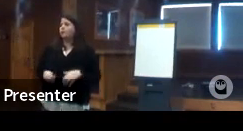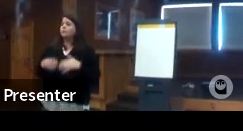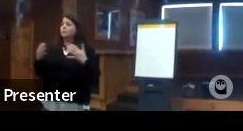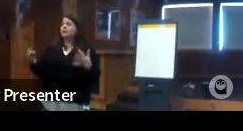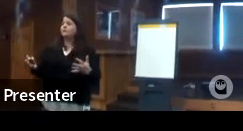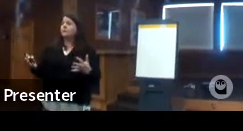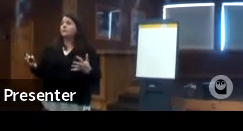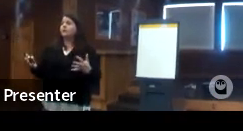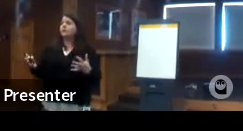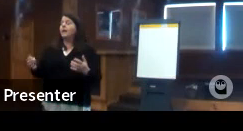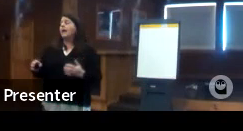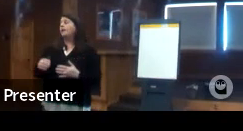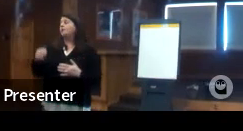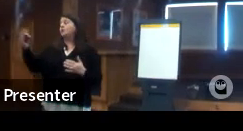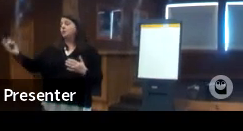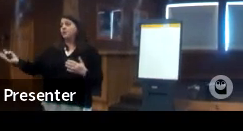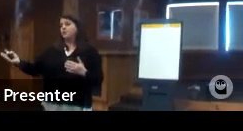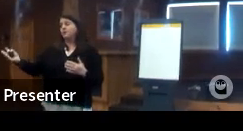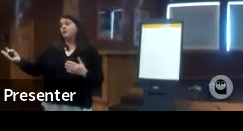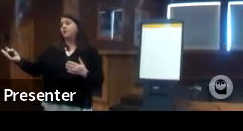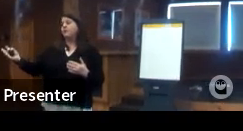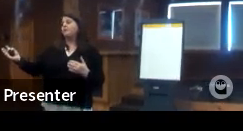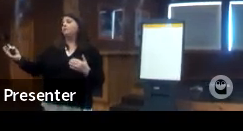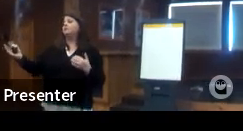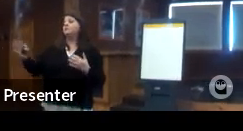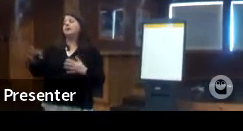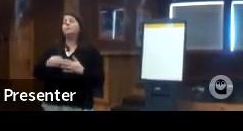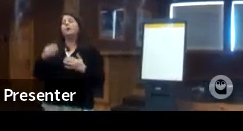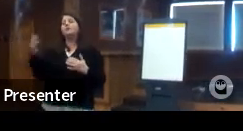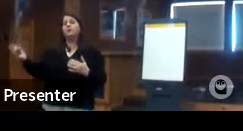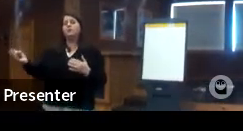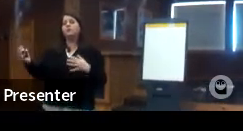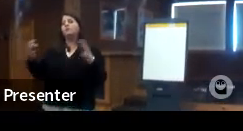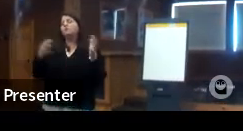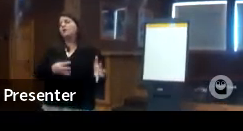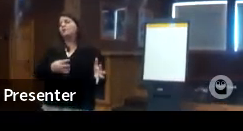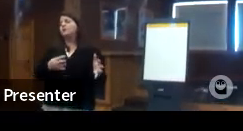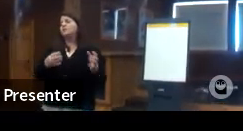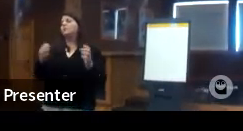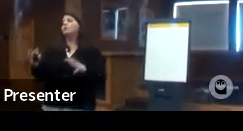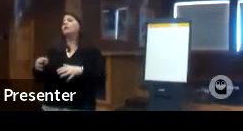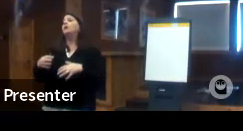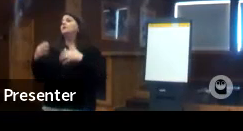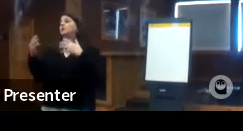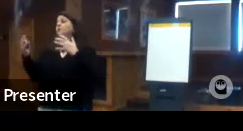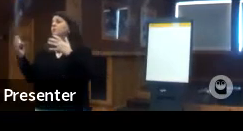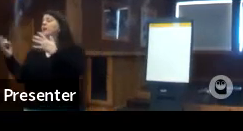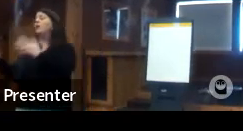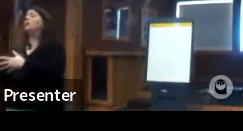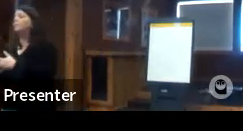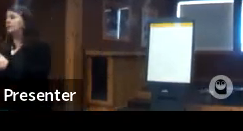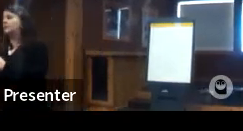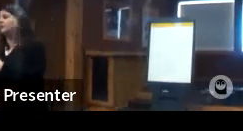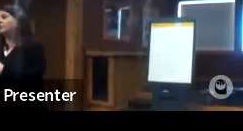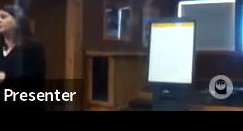truth. You're gonna provide information, and the jury is going to draw their inferences and the prosecutor is going to draw on your testimony to